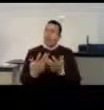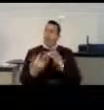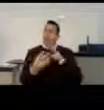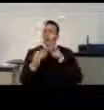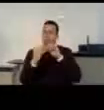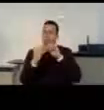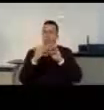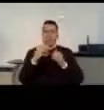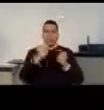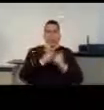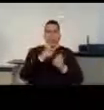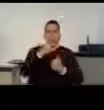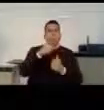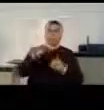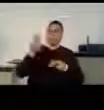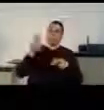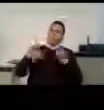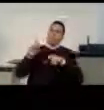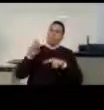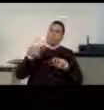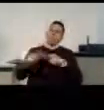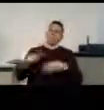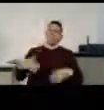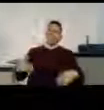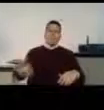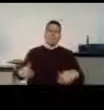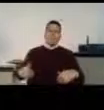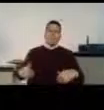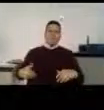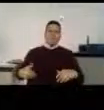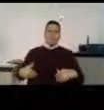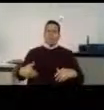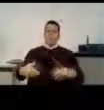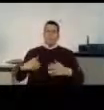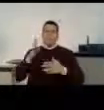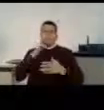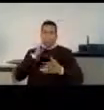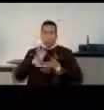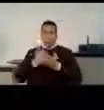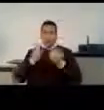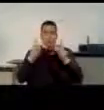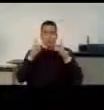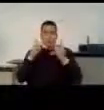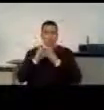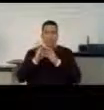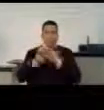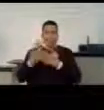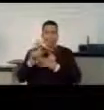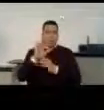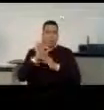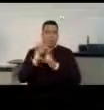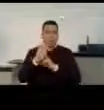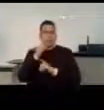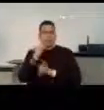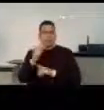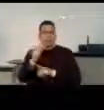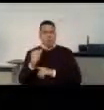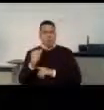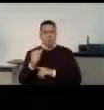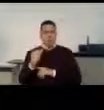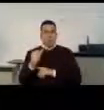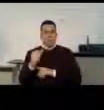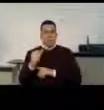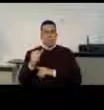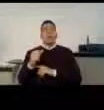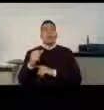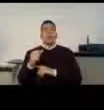services do they have available that help students with disabilities to be successful in a college setting. A number of years